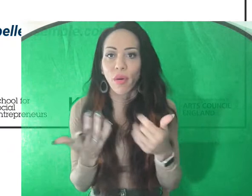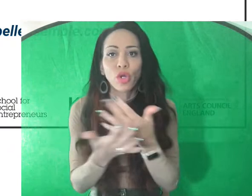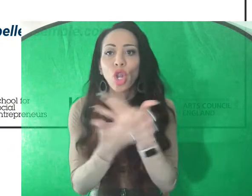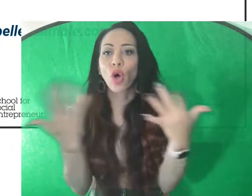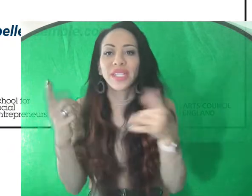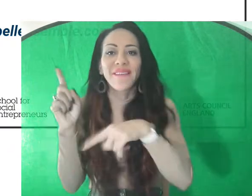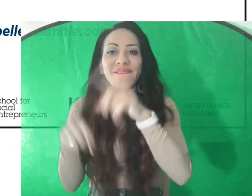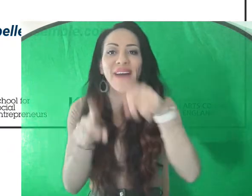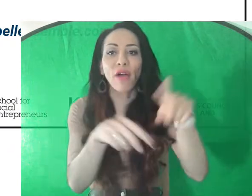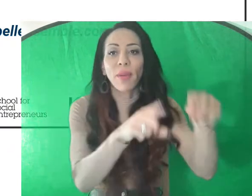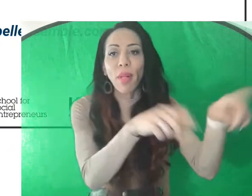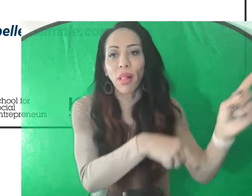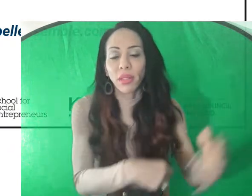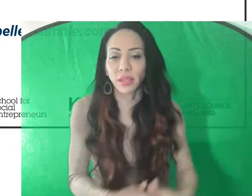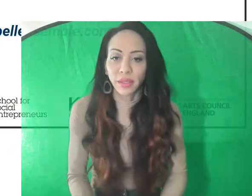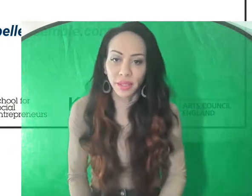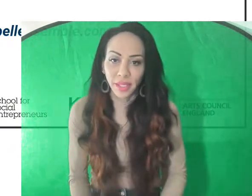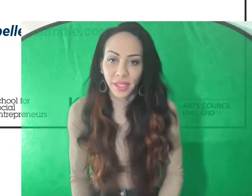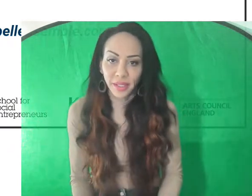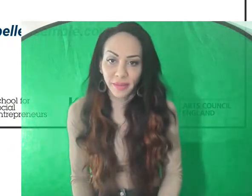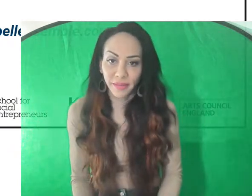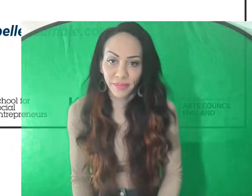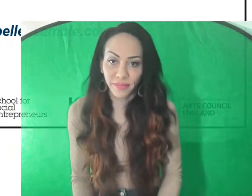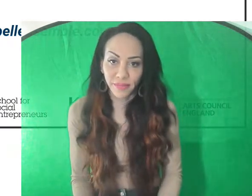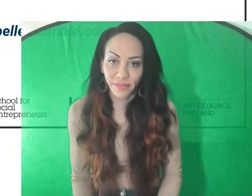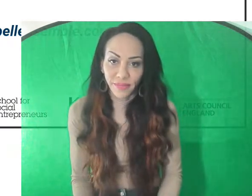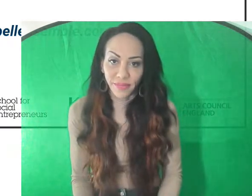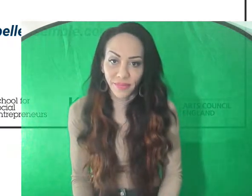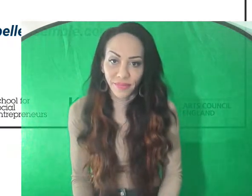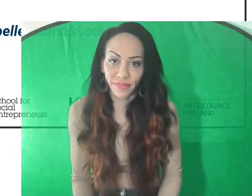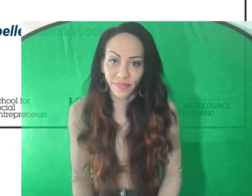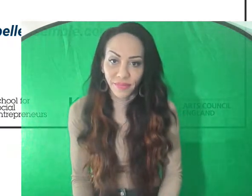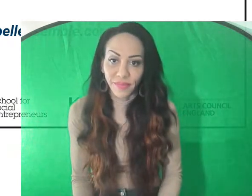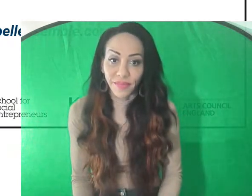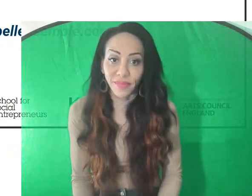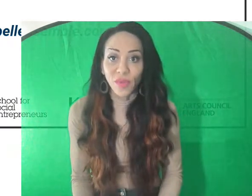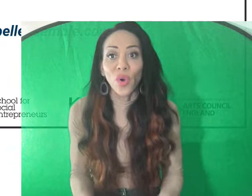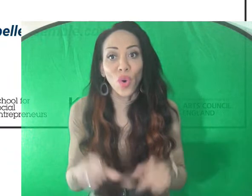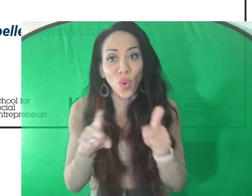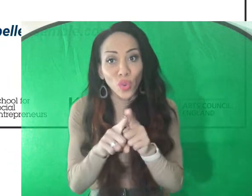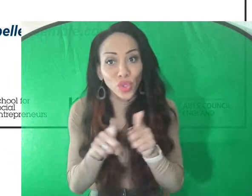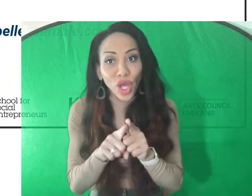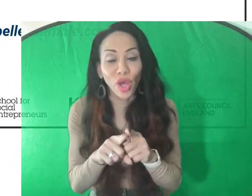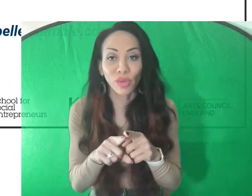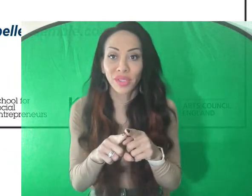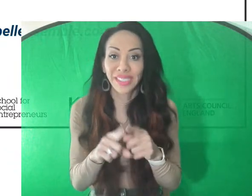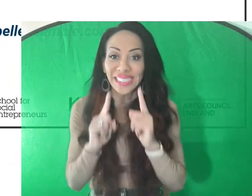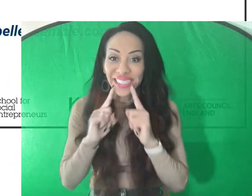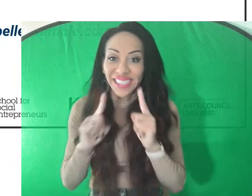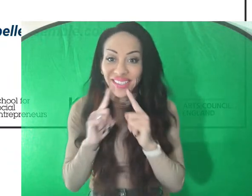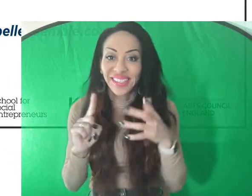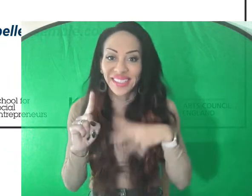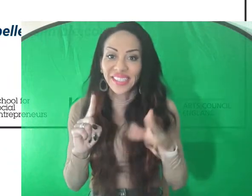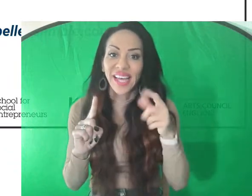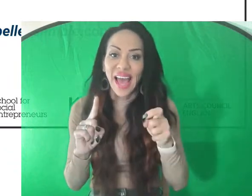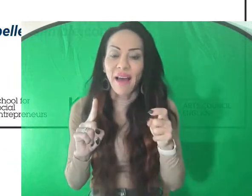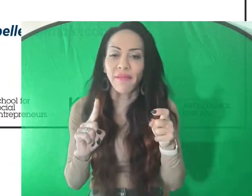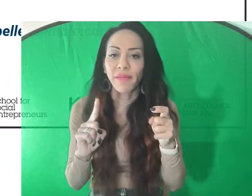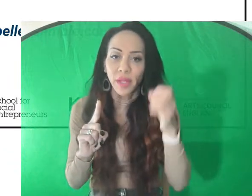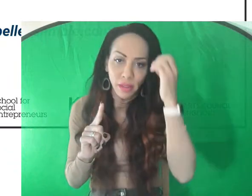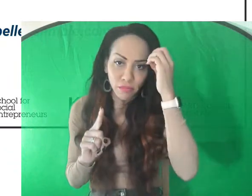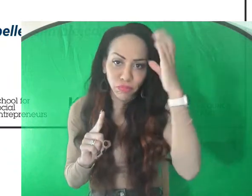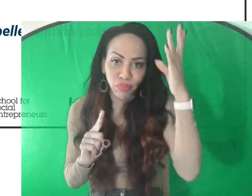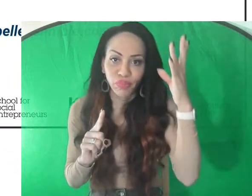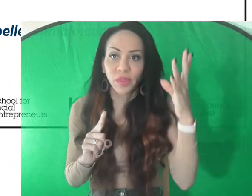of doing some of that. And then how do we help teachers to hold a space? Because it's like, when we're teaching in schools, we get a